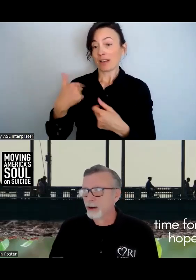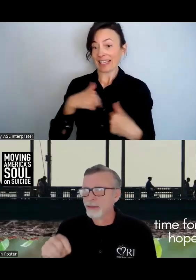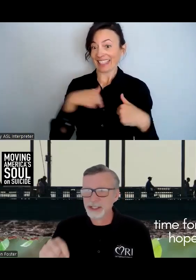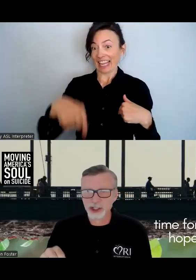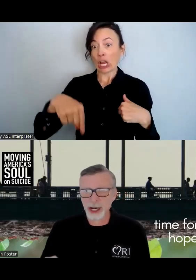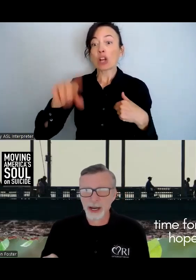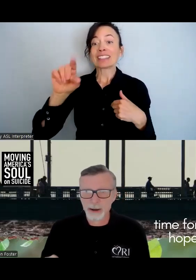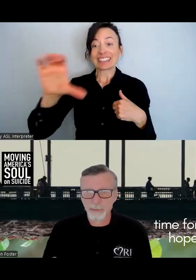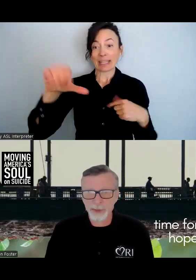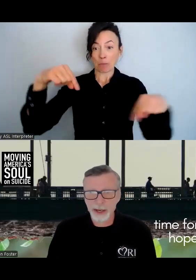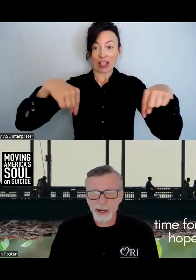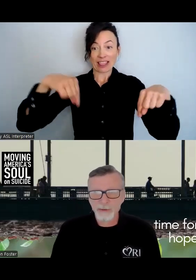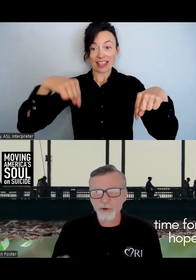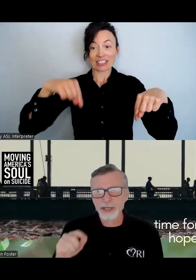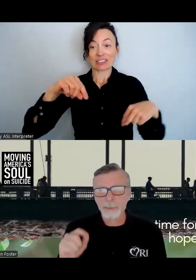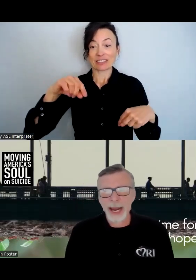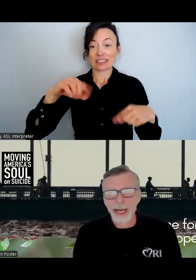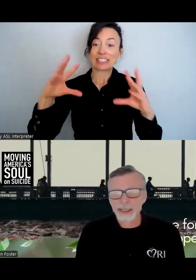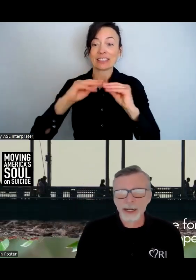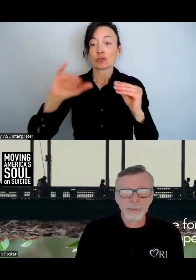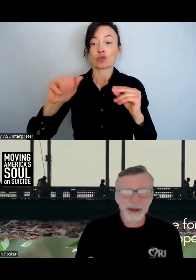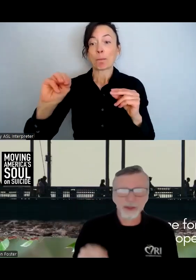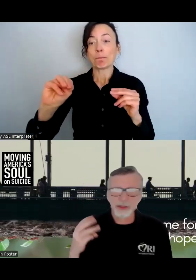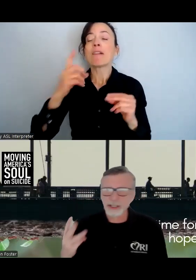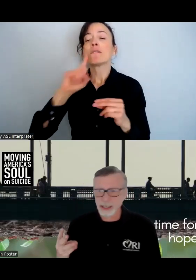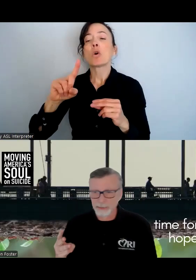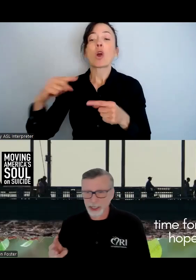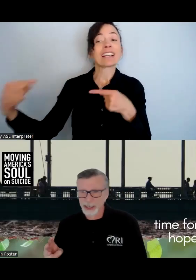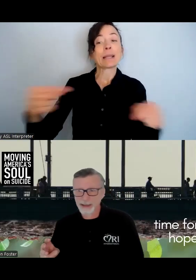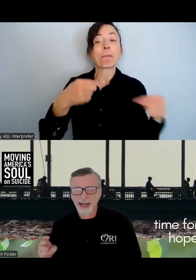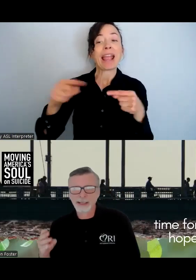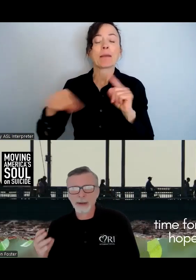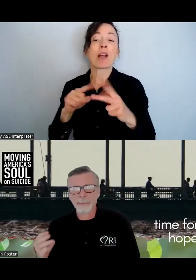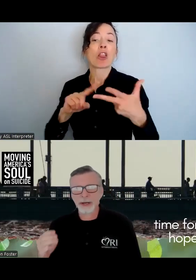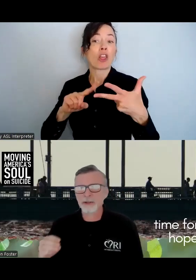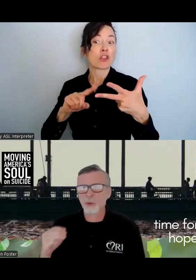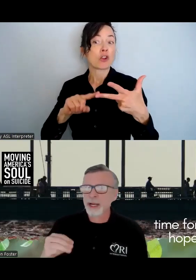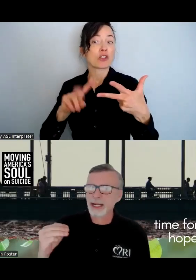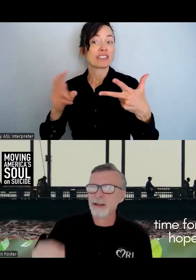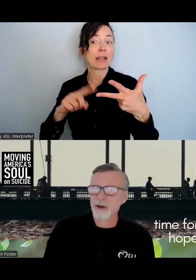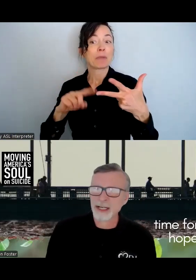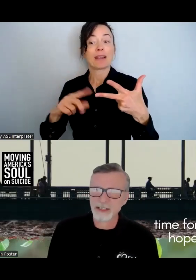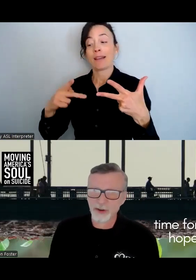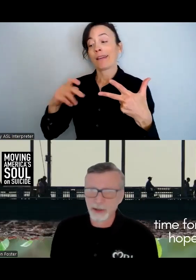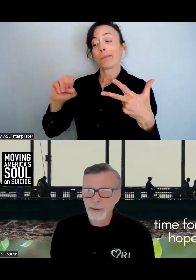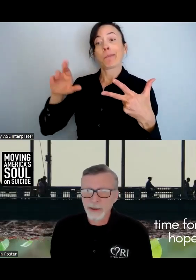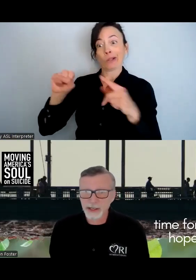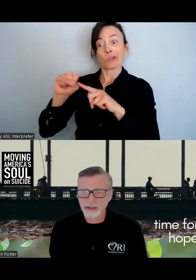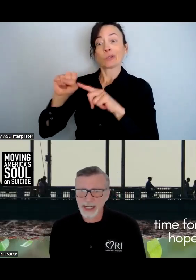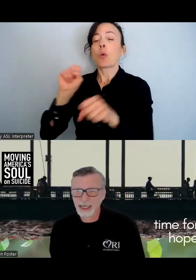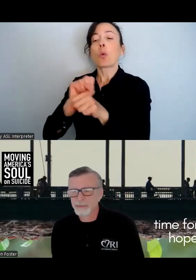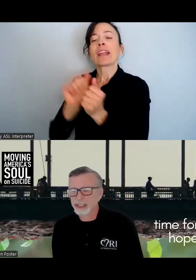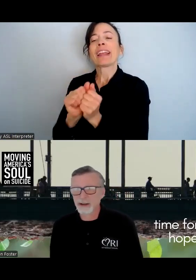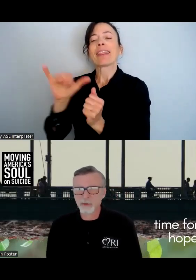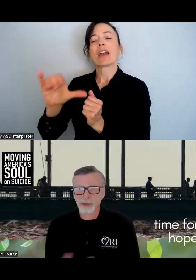right here on this jam, for a debate about the 3rd subject, and that's about peers working in the crisis field.